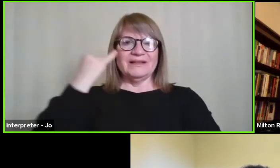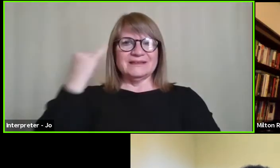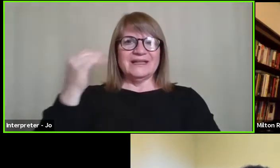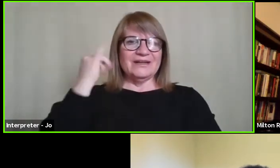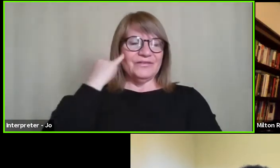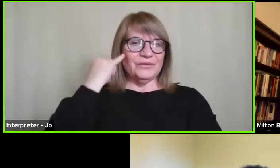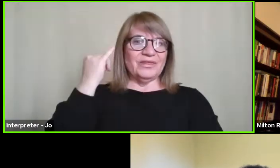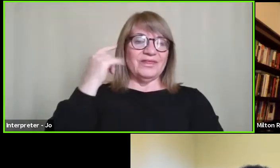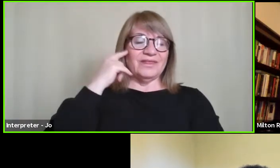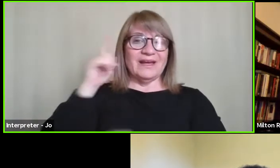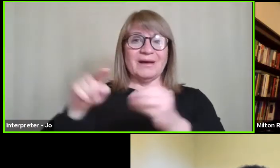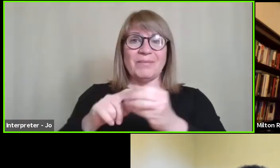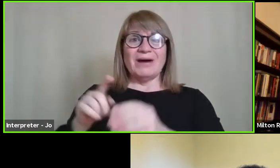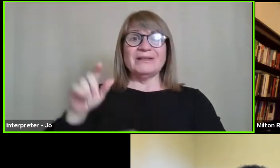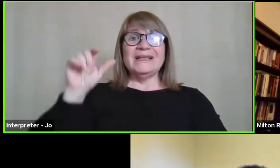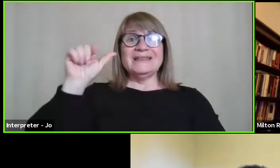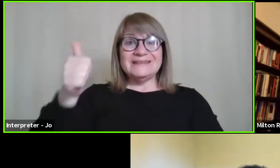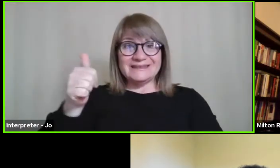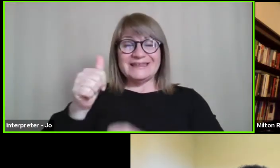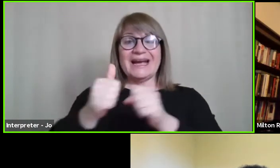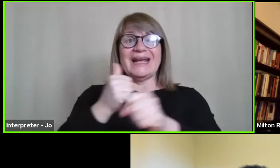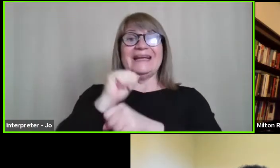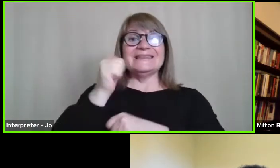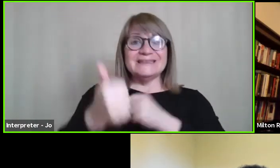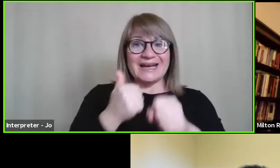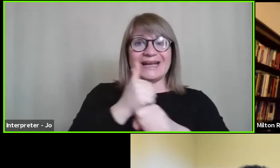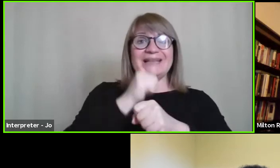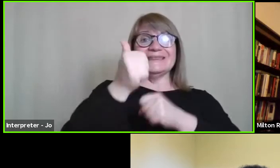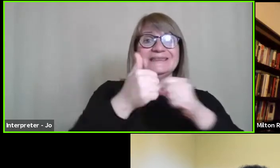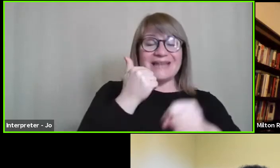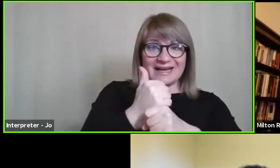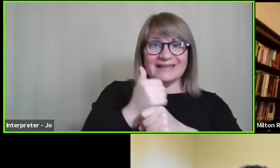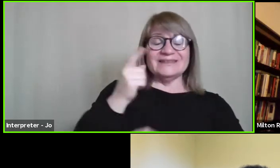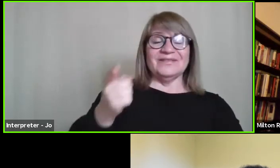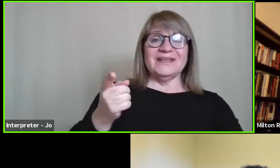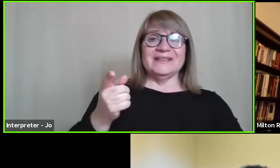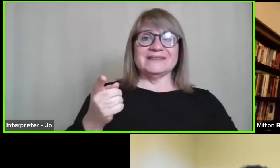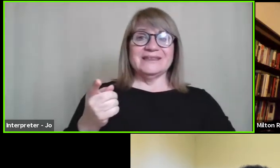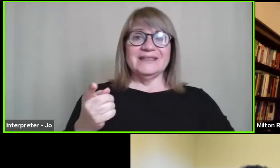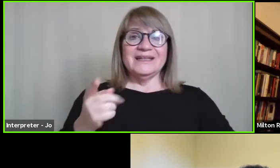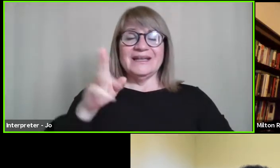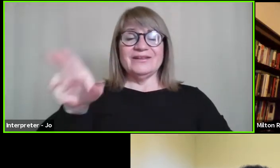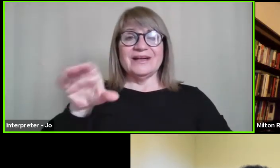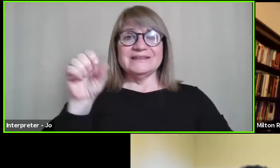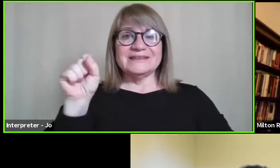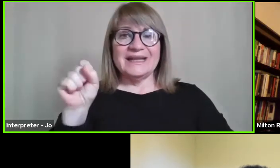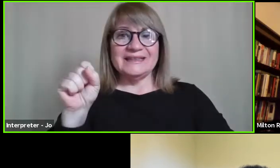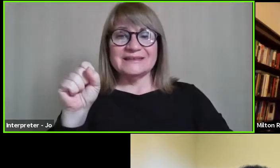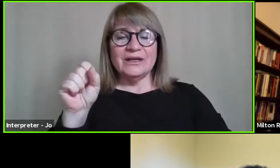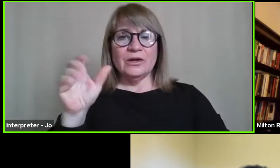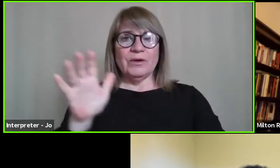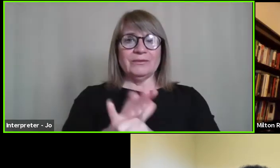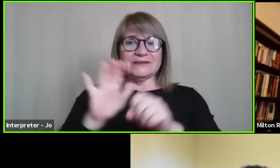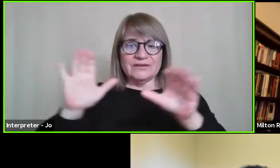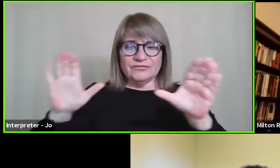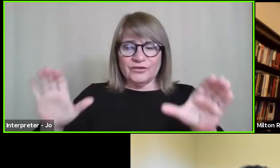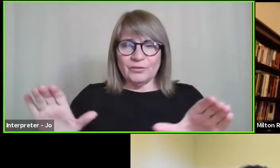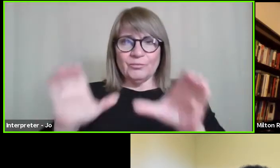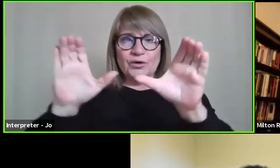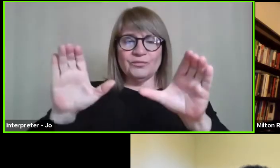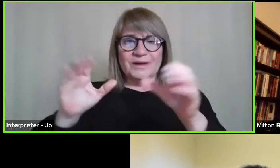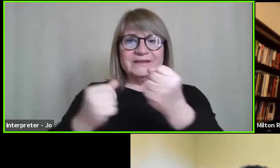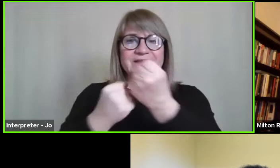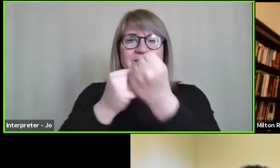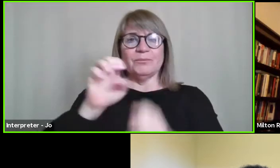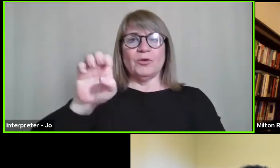promulgation particularly in this country in the sense that there never was a full usurpation of the movement is that these ideas